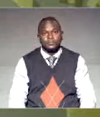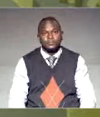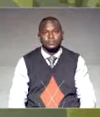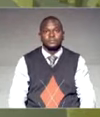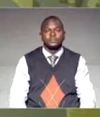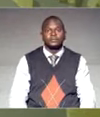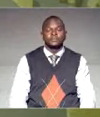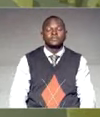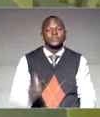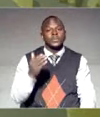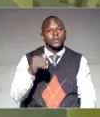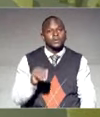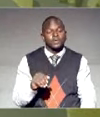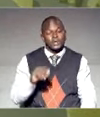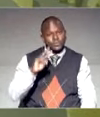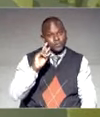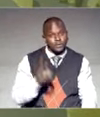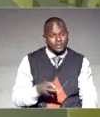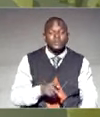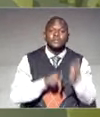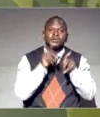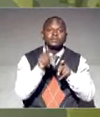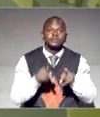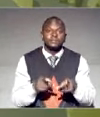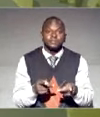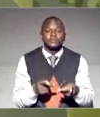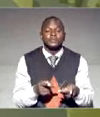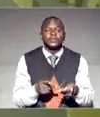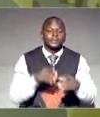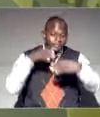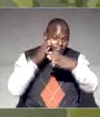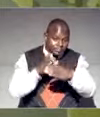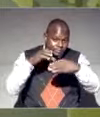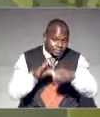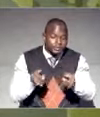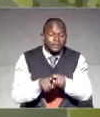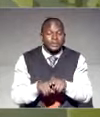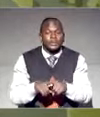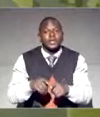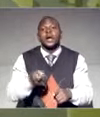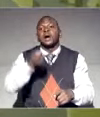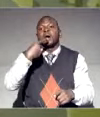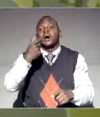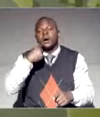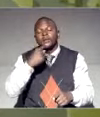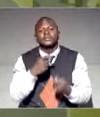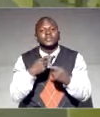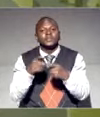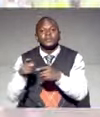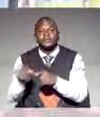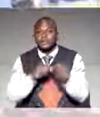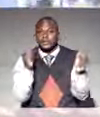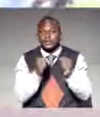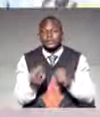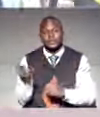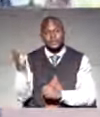Now, over 2,000 people have been diagnosed and treated for different ailments from a